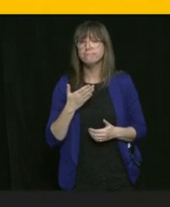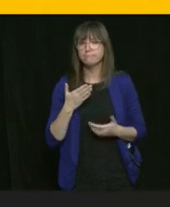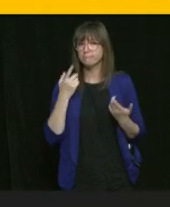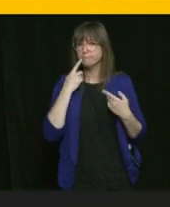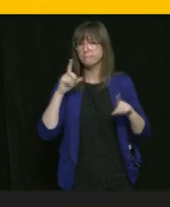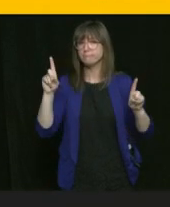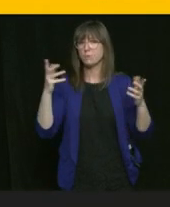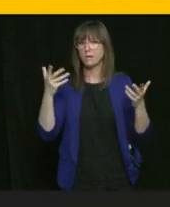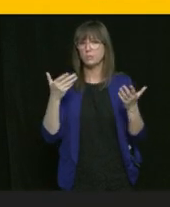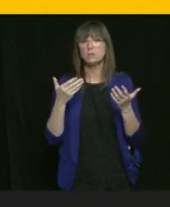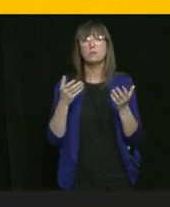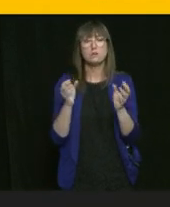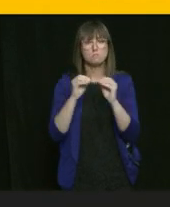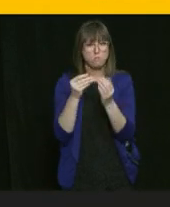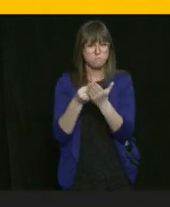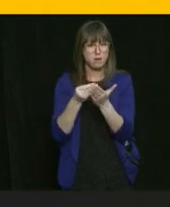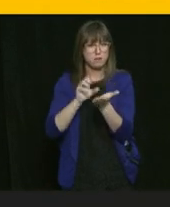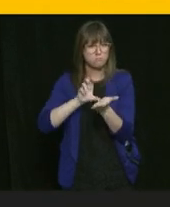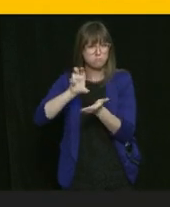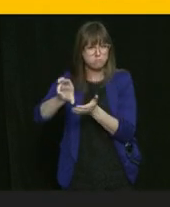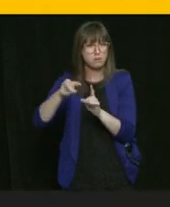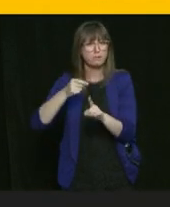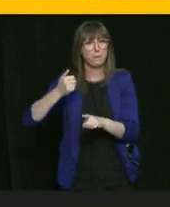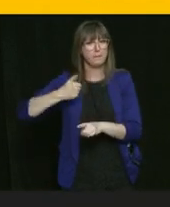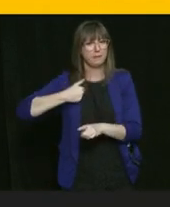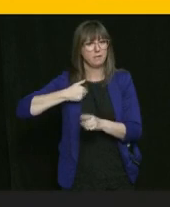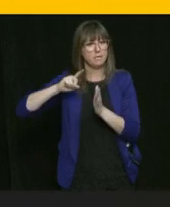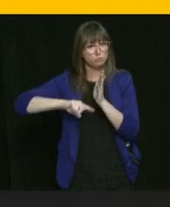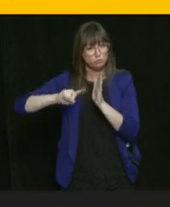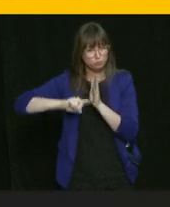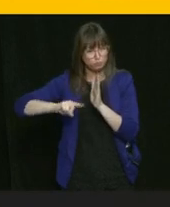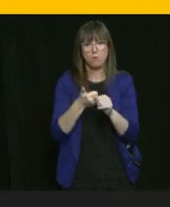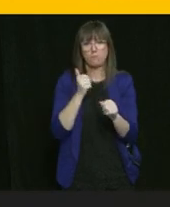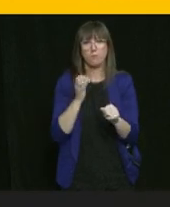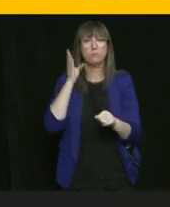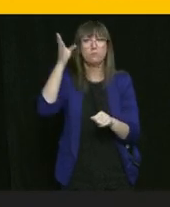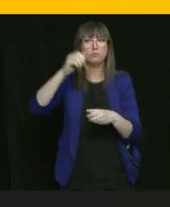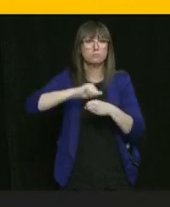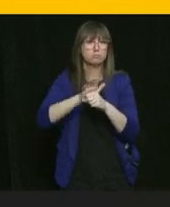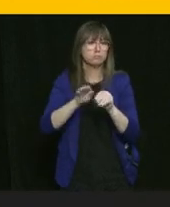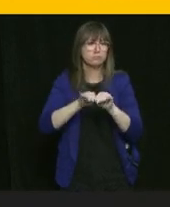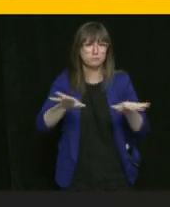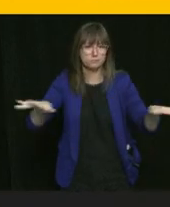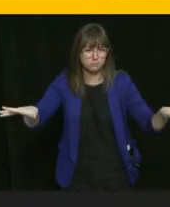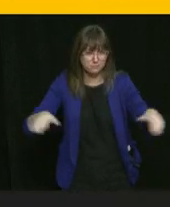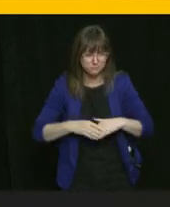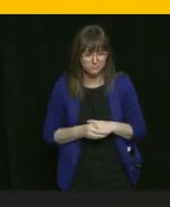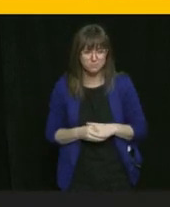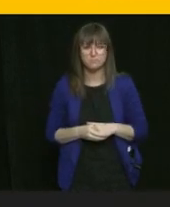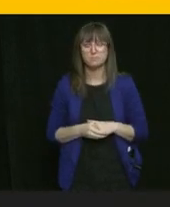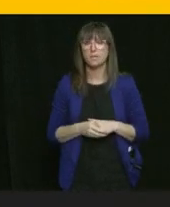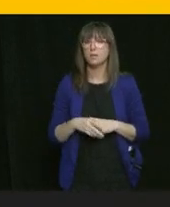announce new funding through Canadian research to rise to COVID.